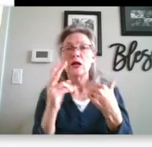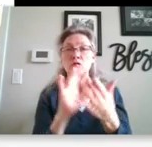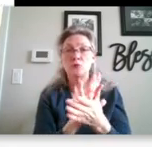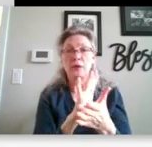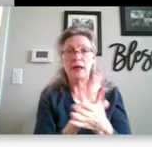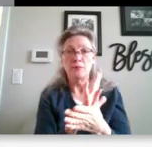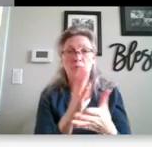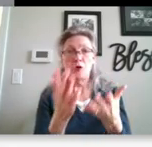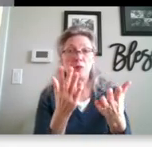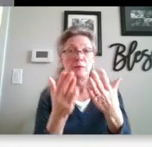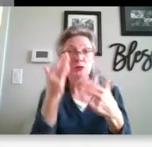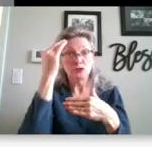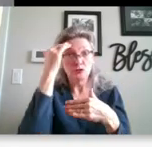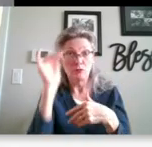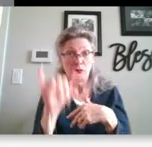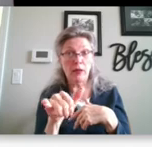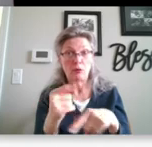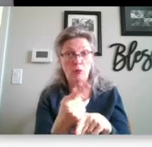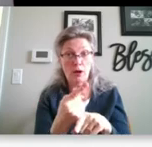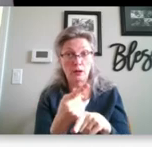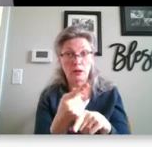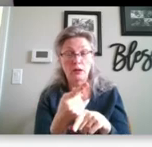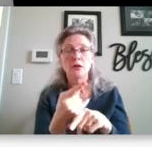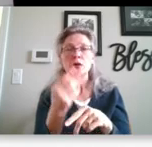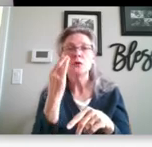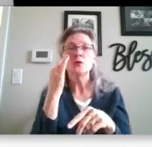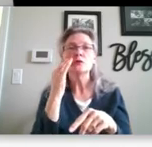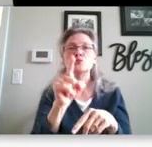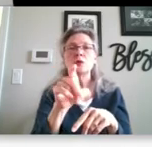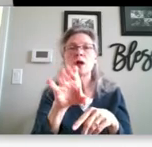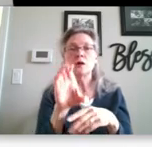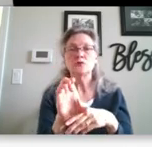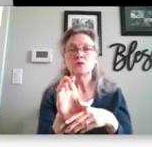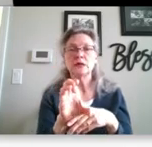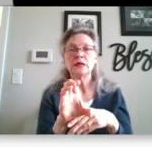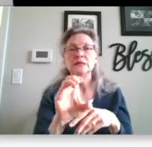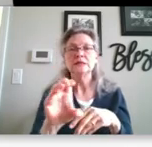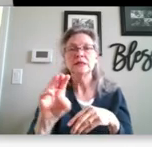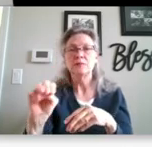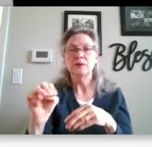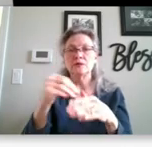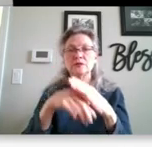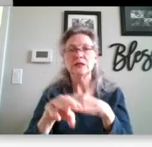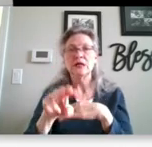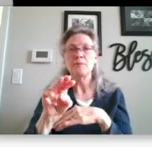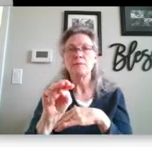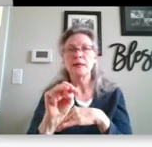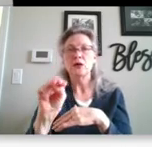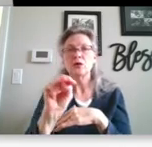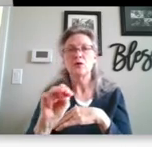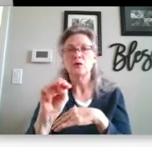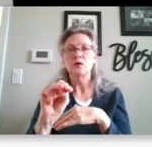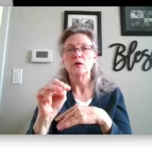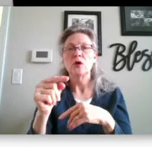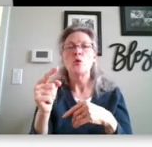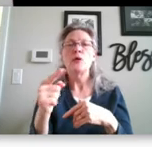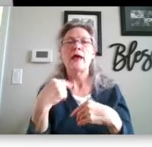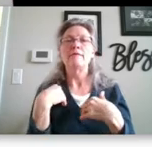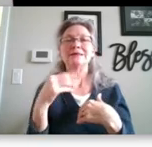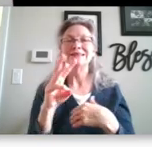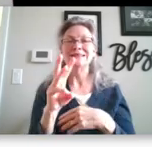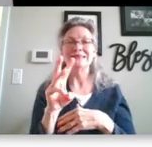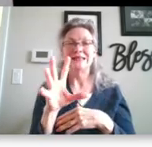or maybe you just know this one, right? We know that there's 100 centimeters in a meter. So we're saying, okay, we've got